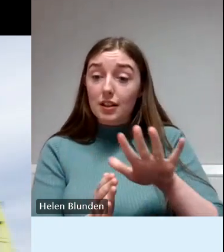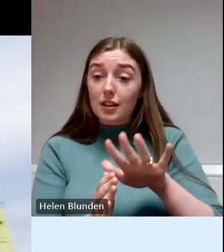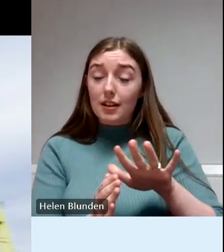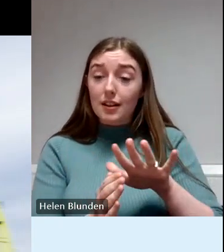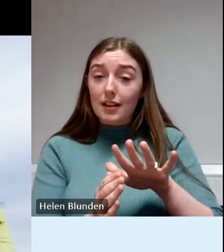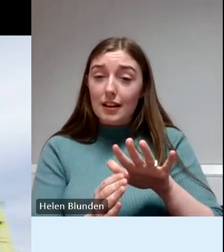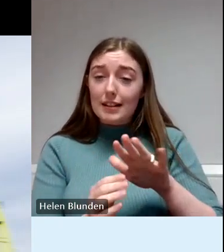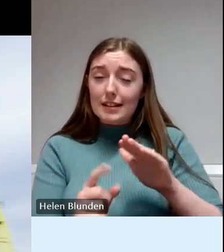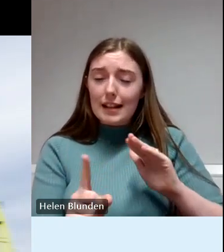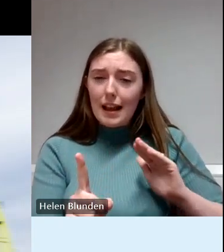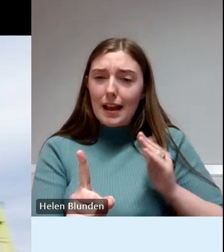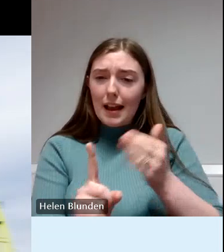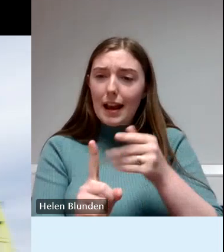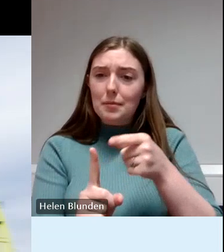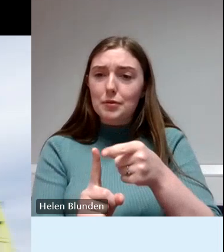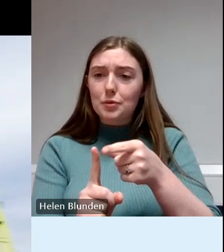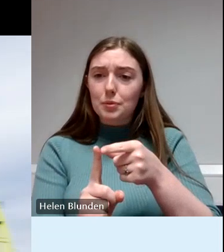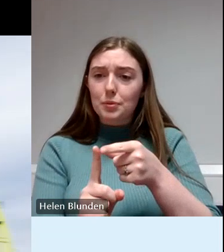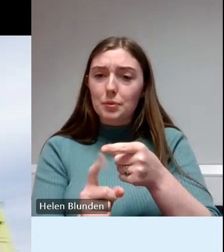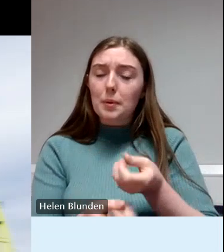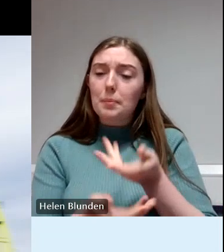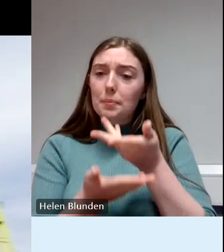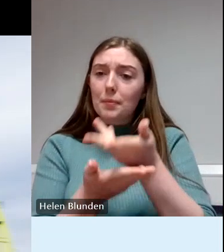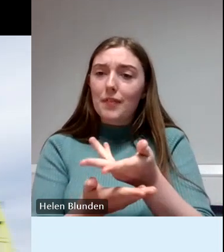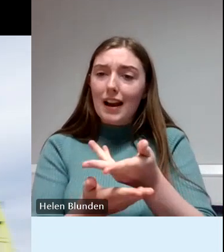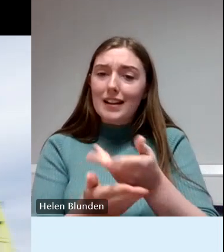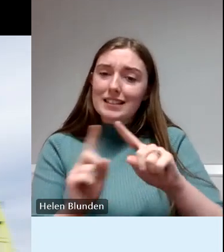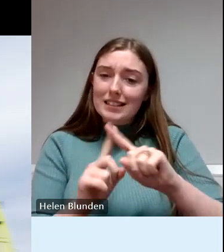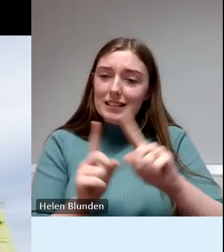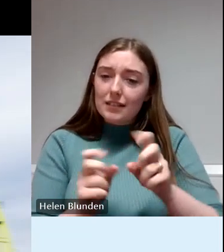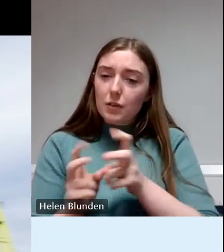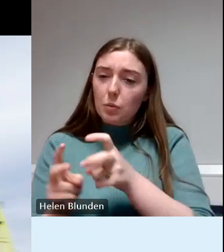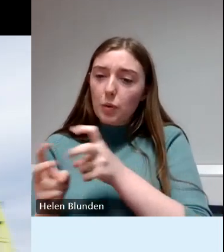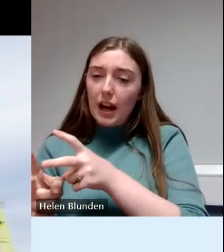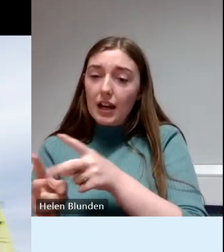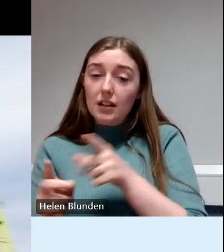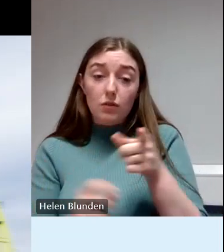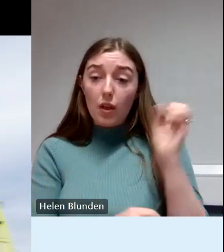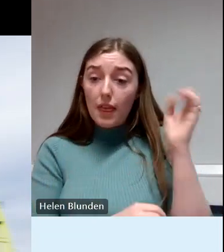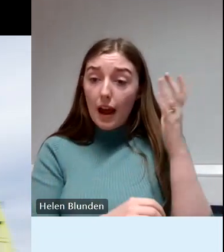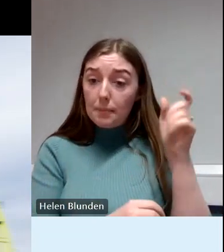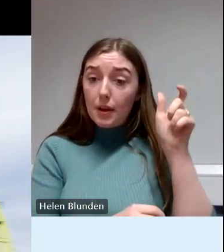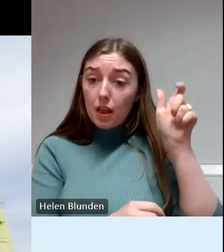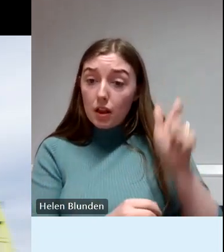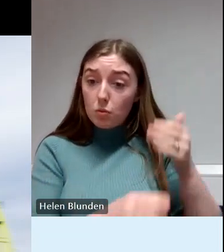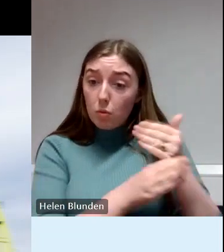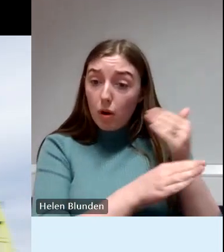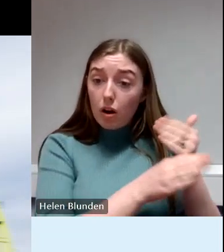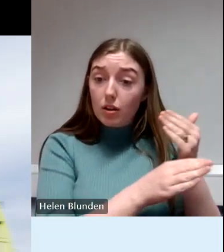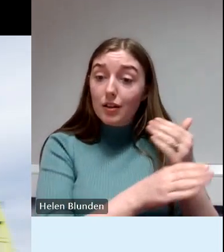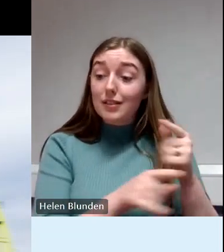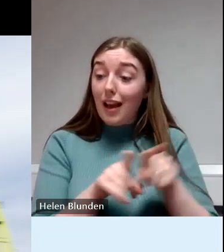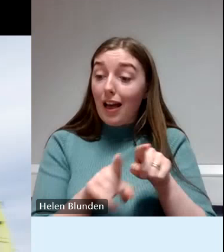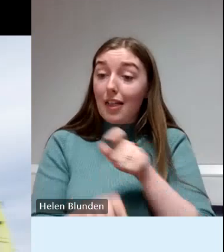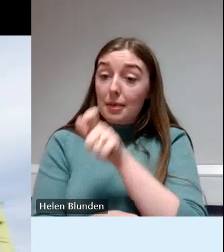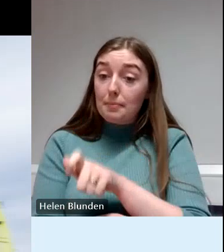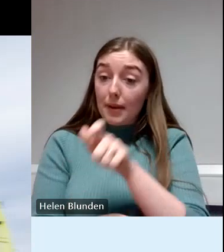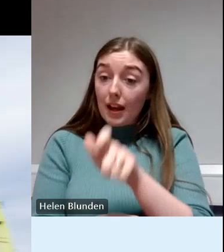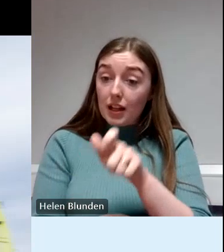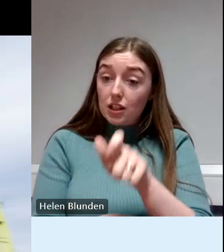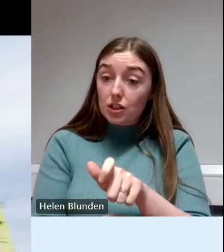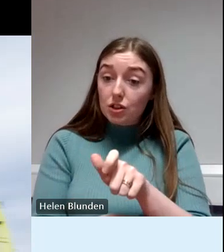to provide alternatives for our ambulance colleagues and for the patients who they serve to go to the